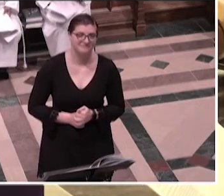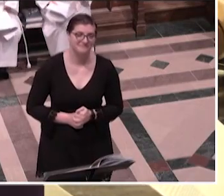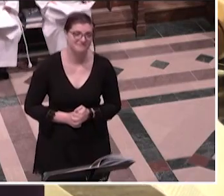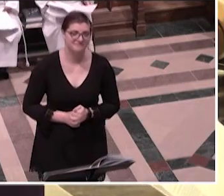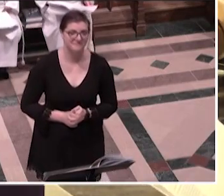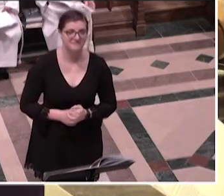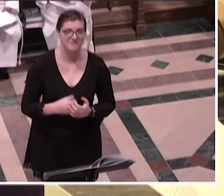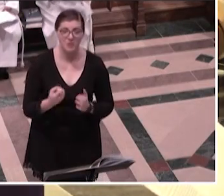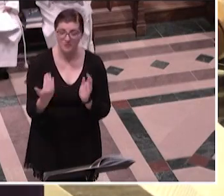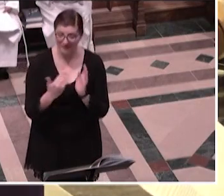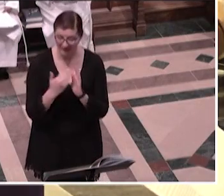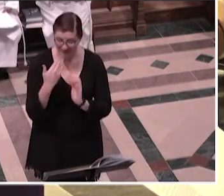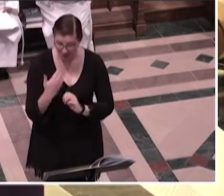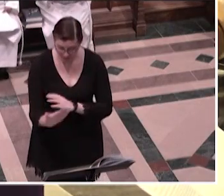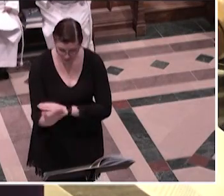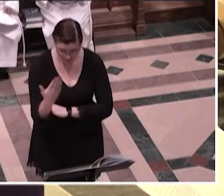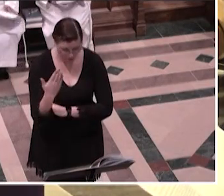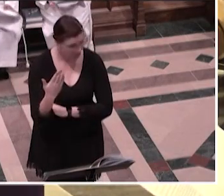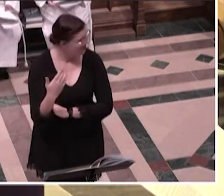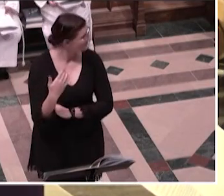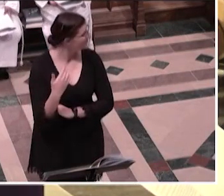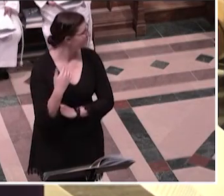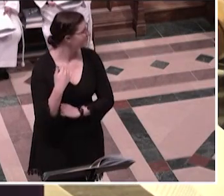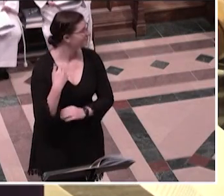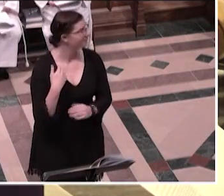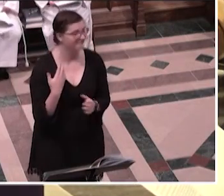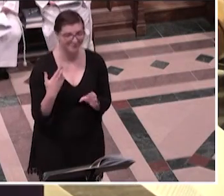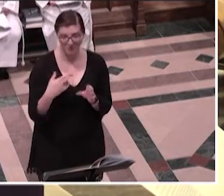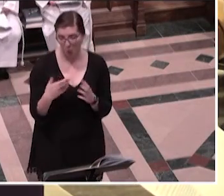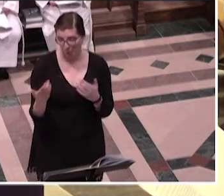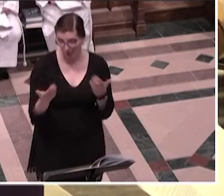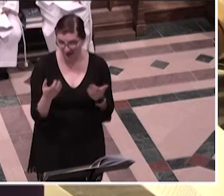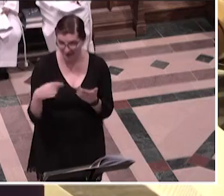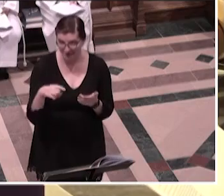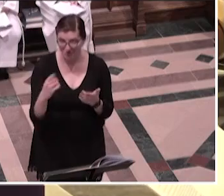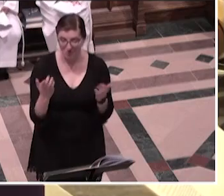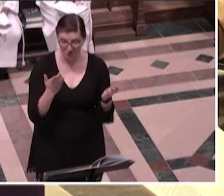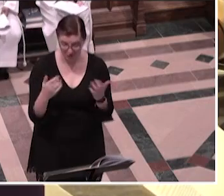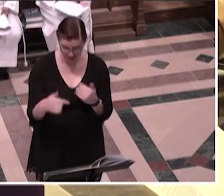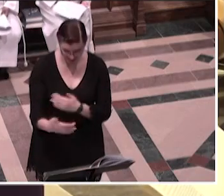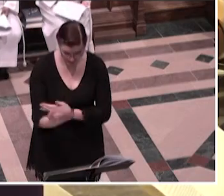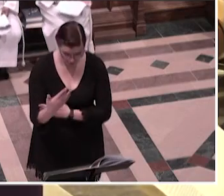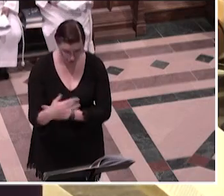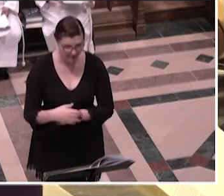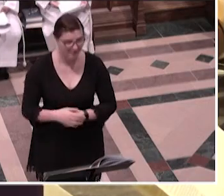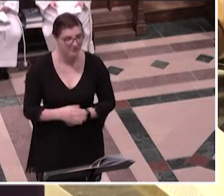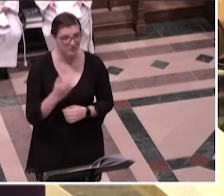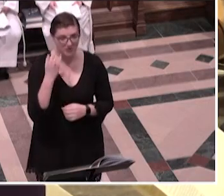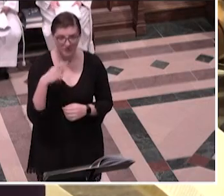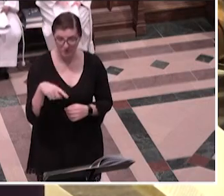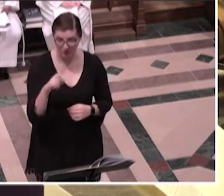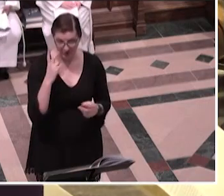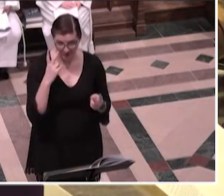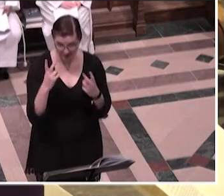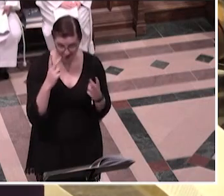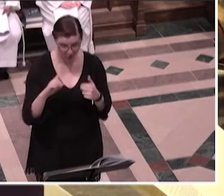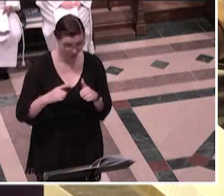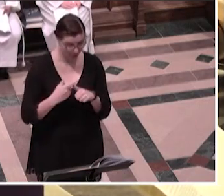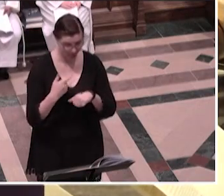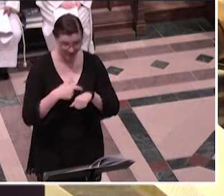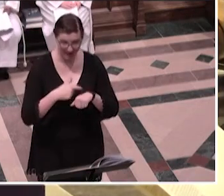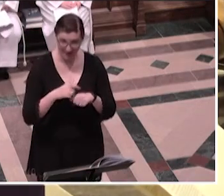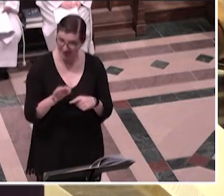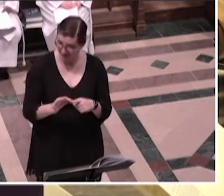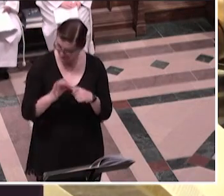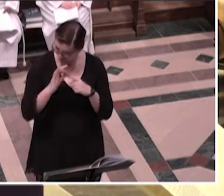Well, again, good morning. I join Dana in welcoming you to this service this morning. If you are a visitor for the first time, a special